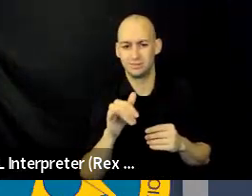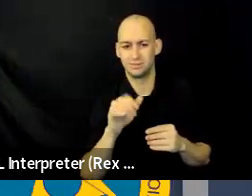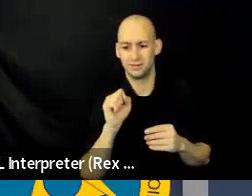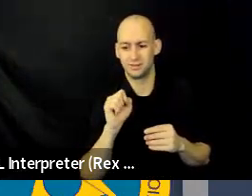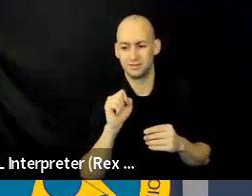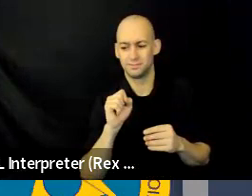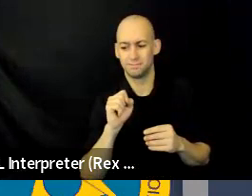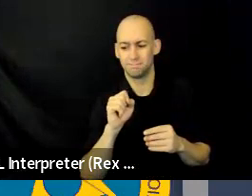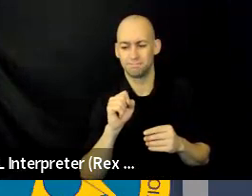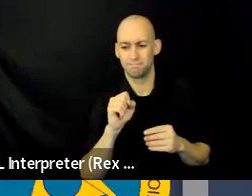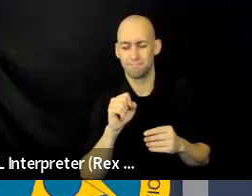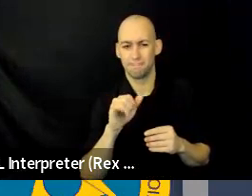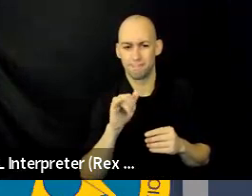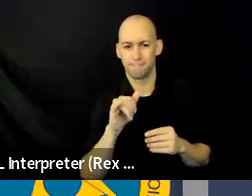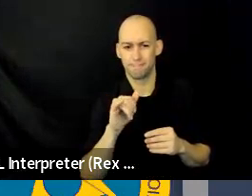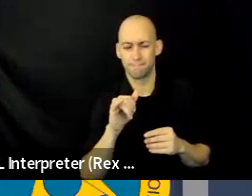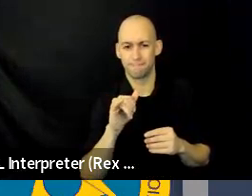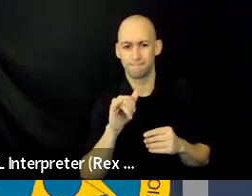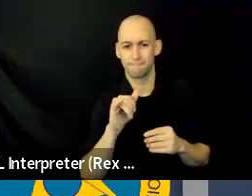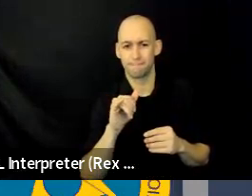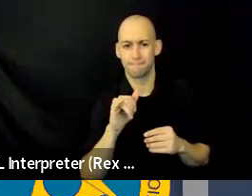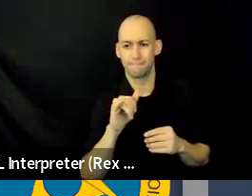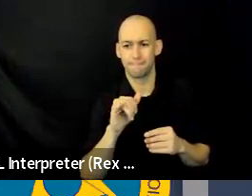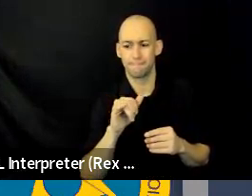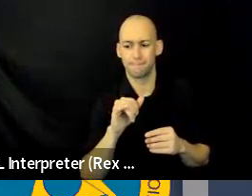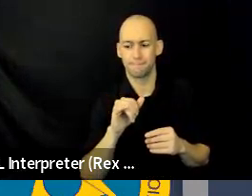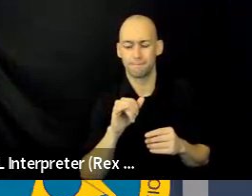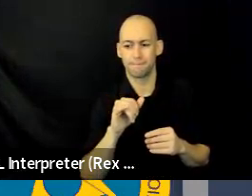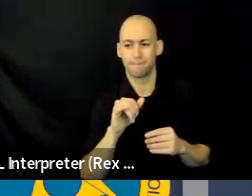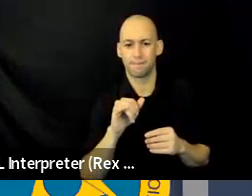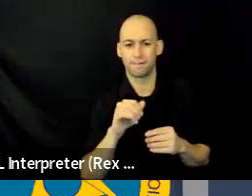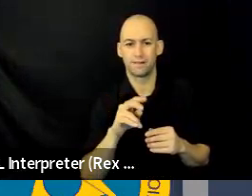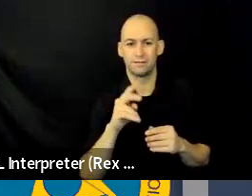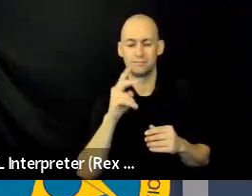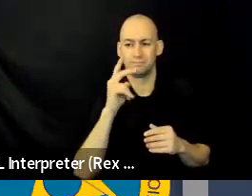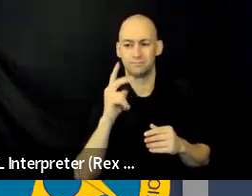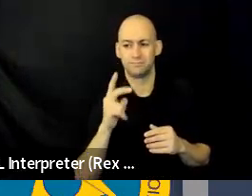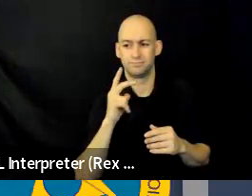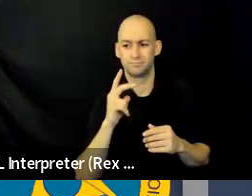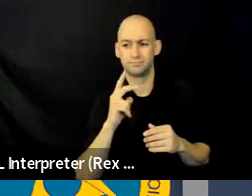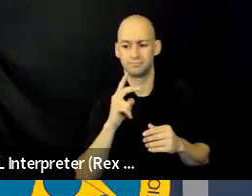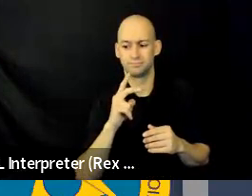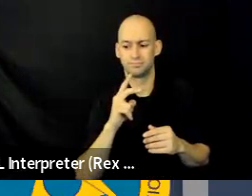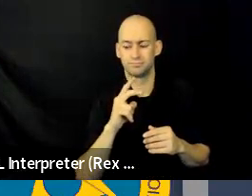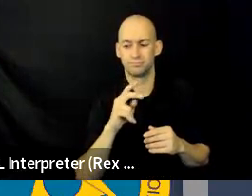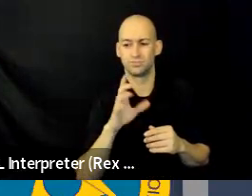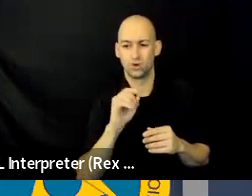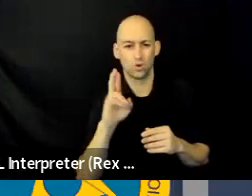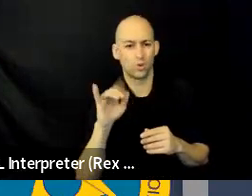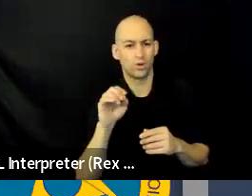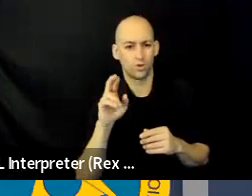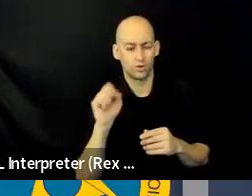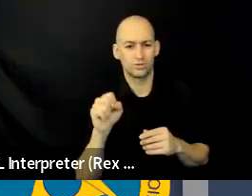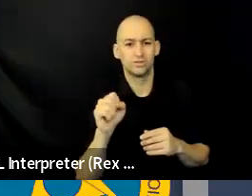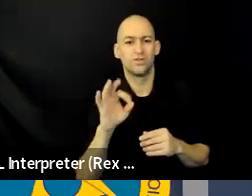lot more of these conversations about how trucks come on and off major goods movement corridors and